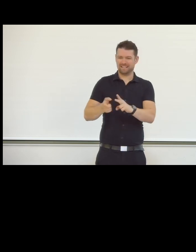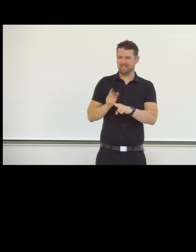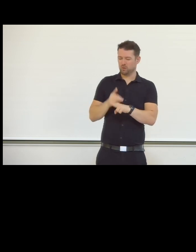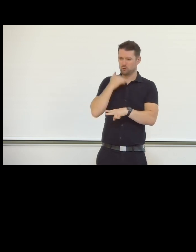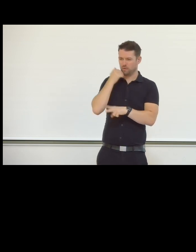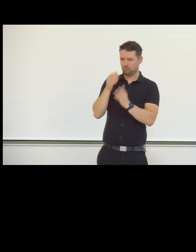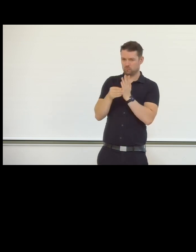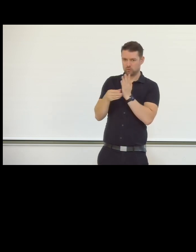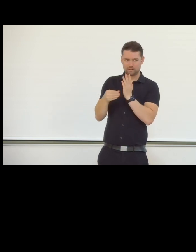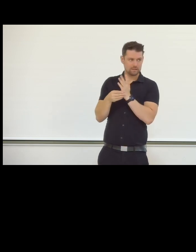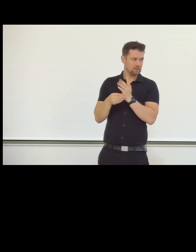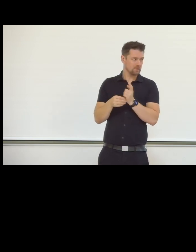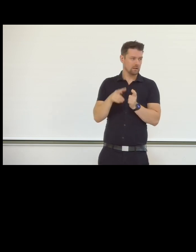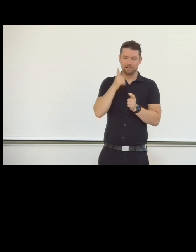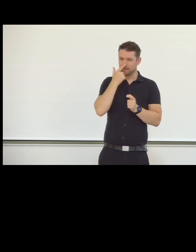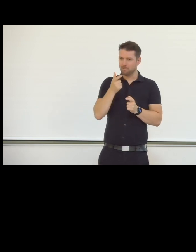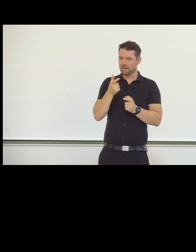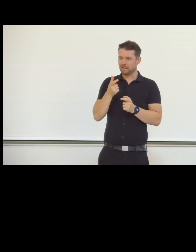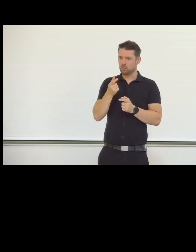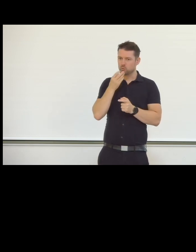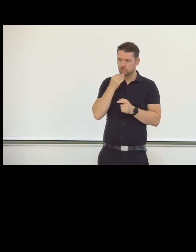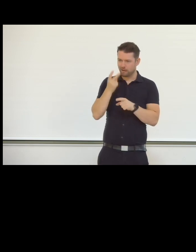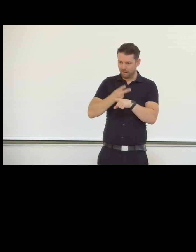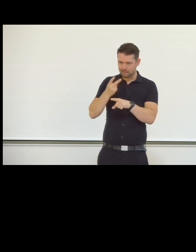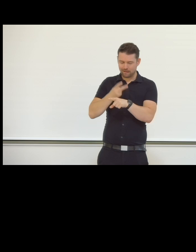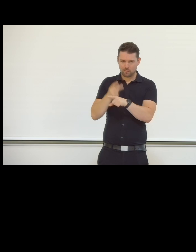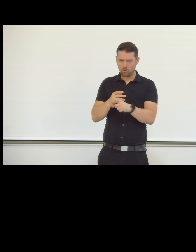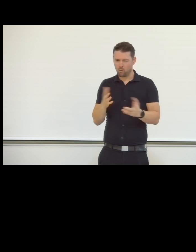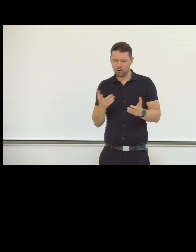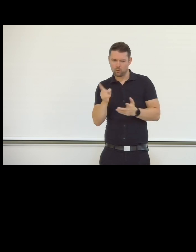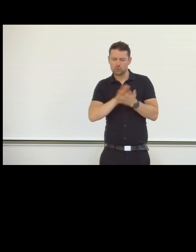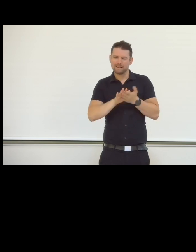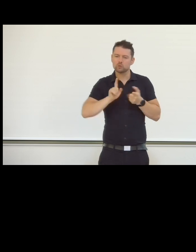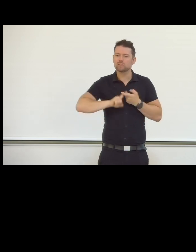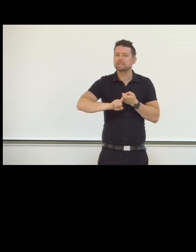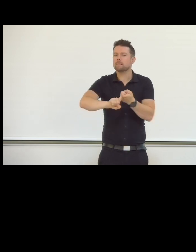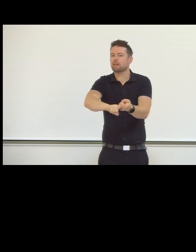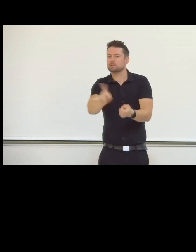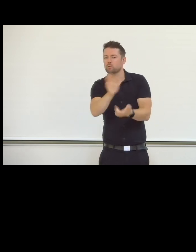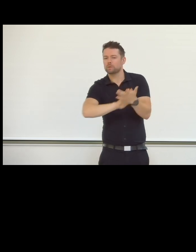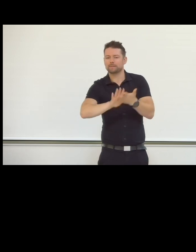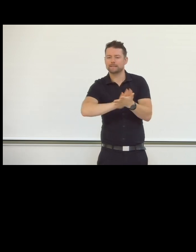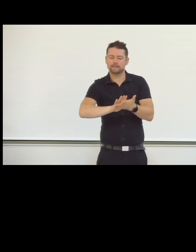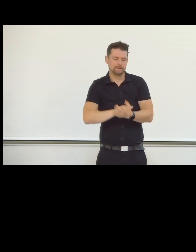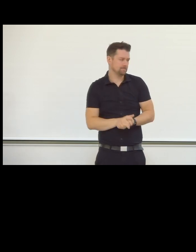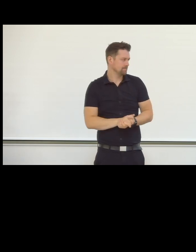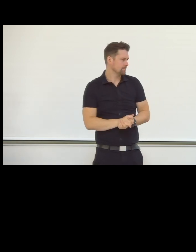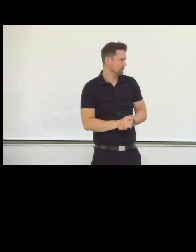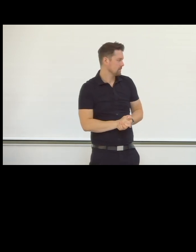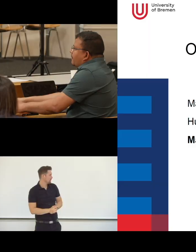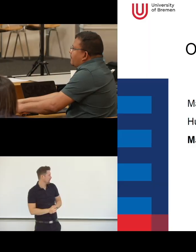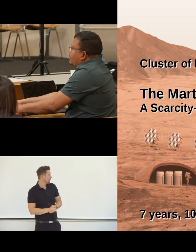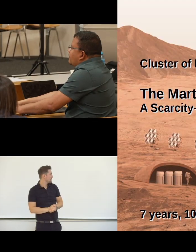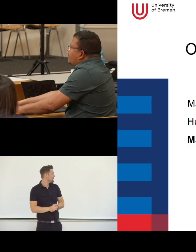can be reused for a longer period? Or what exactly do you mean by sustainability there?